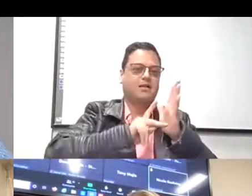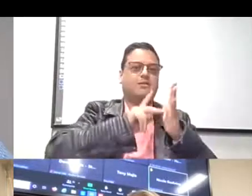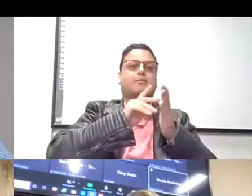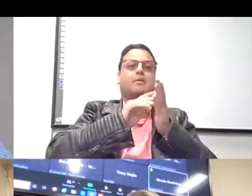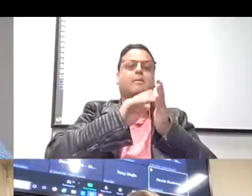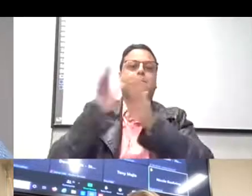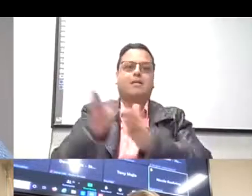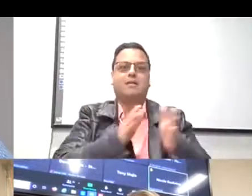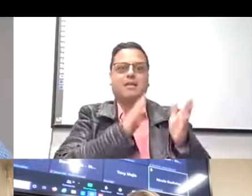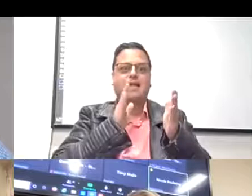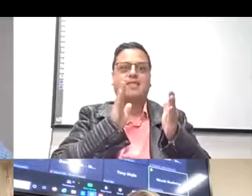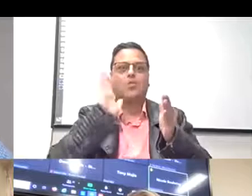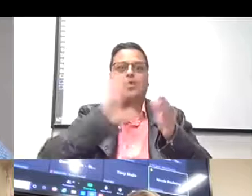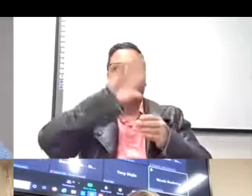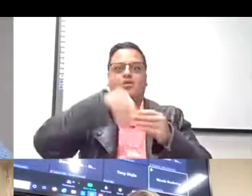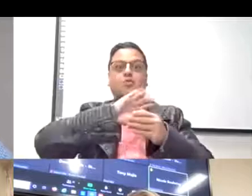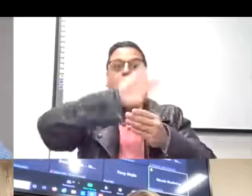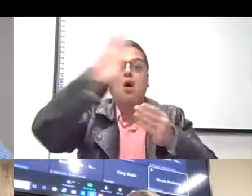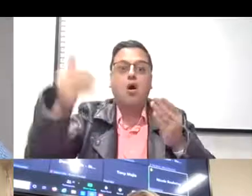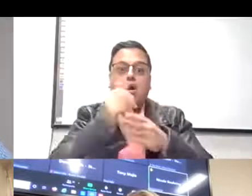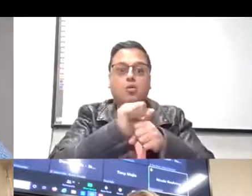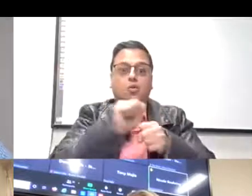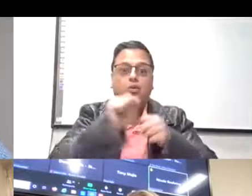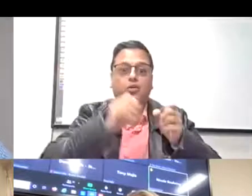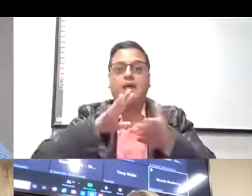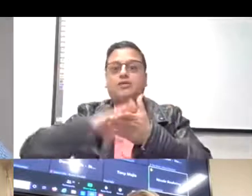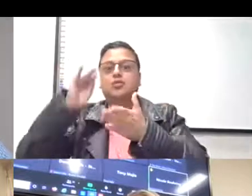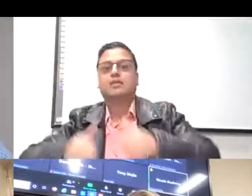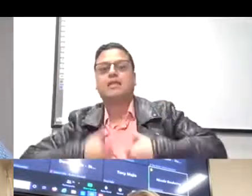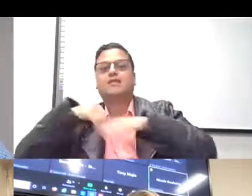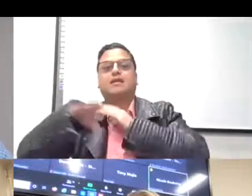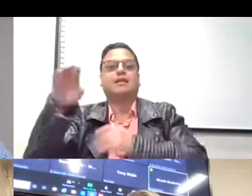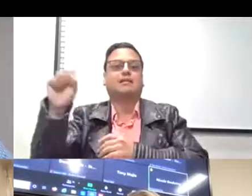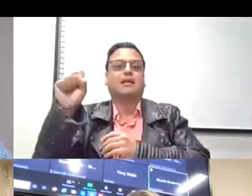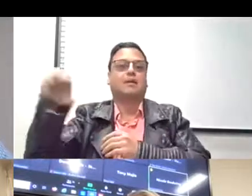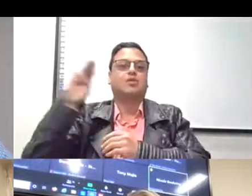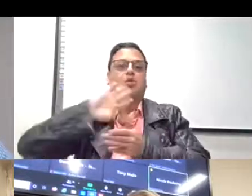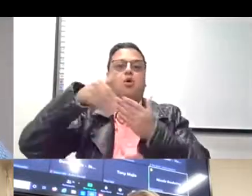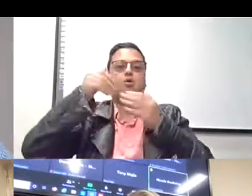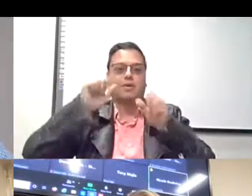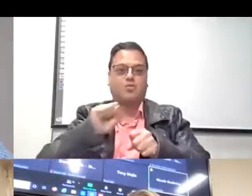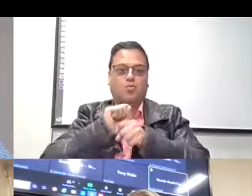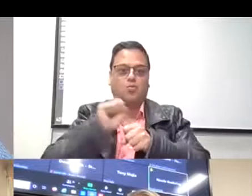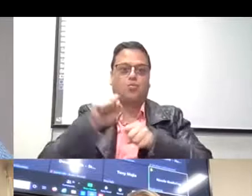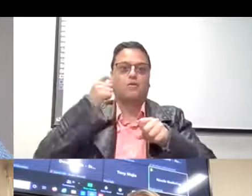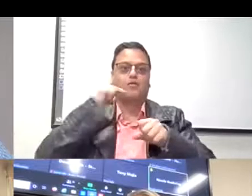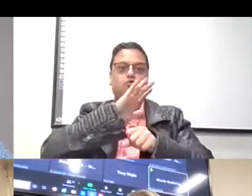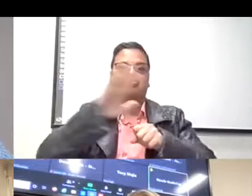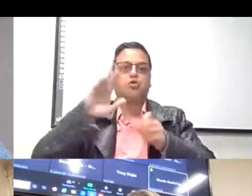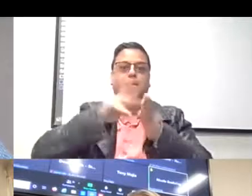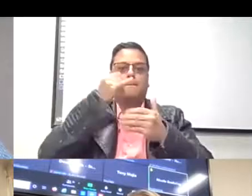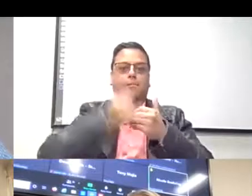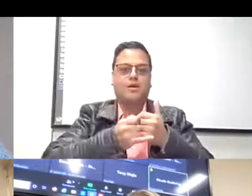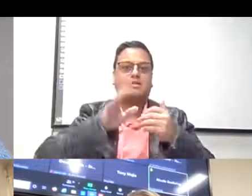that will include all workers and apprentices living in San Mateo so that all of them can work on your projects. Project labor agreements